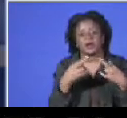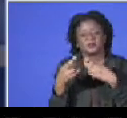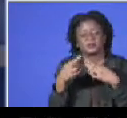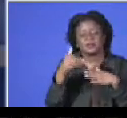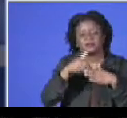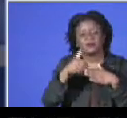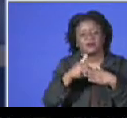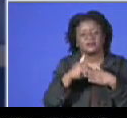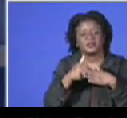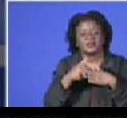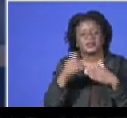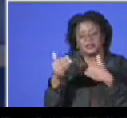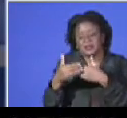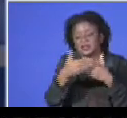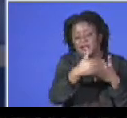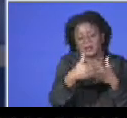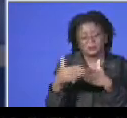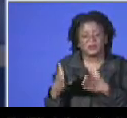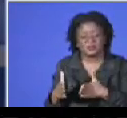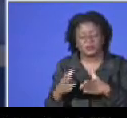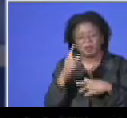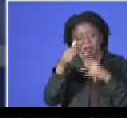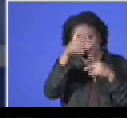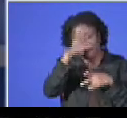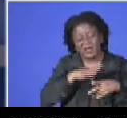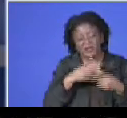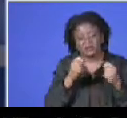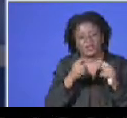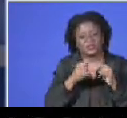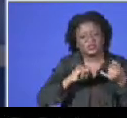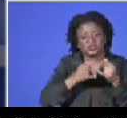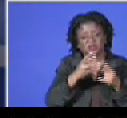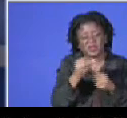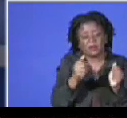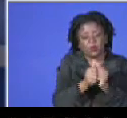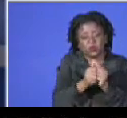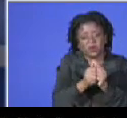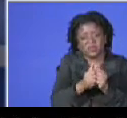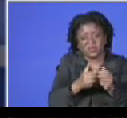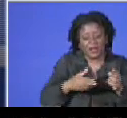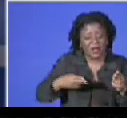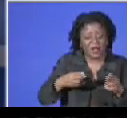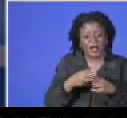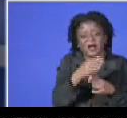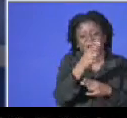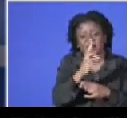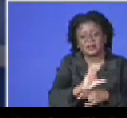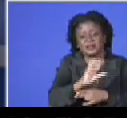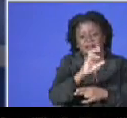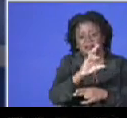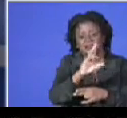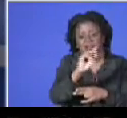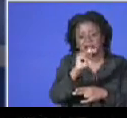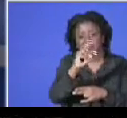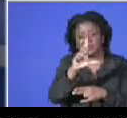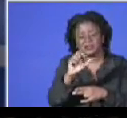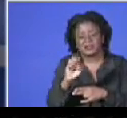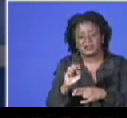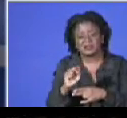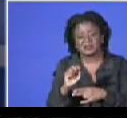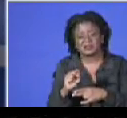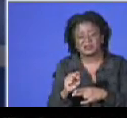to injure them with a cutlass. In fear for their lives, the officers discharged their service weapons in the suspect's direction,